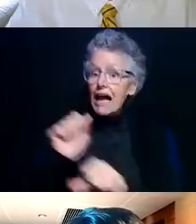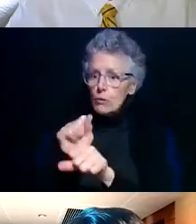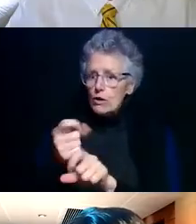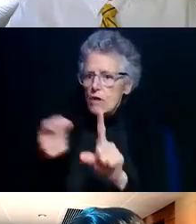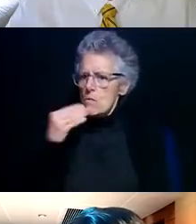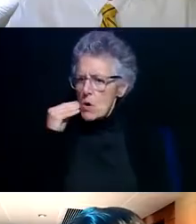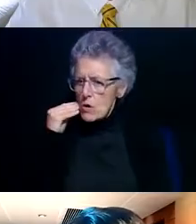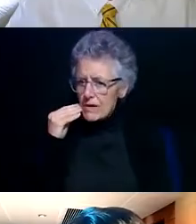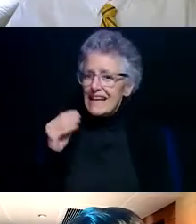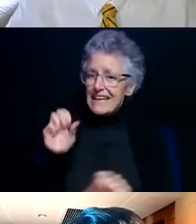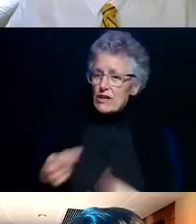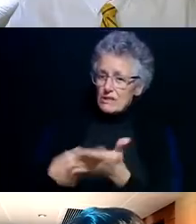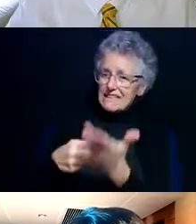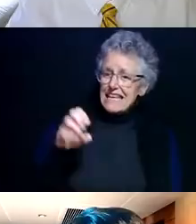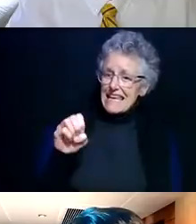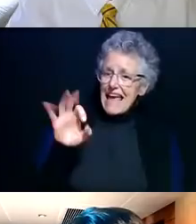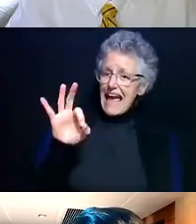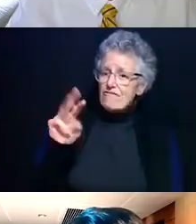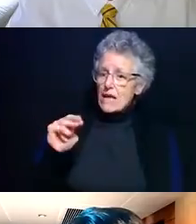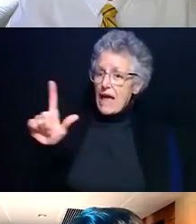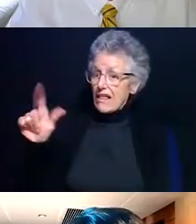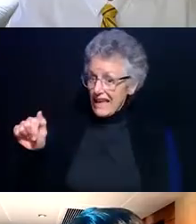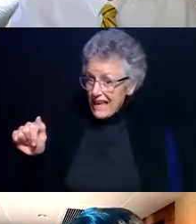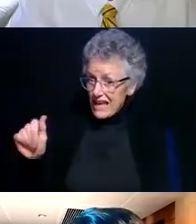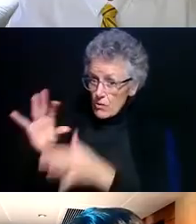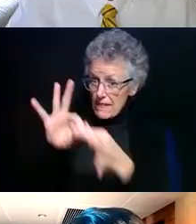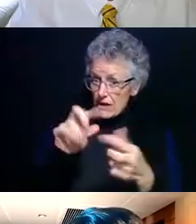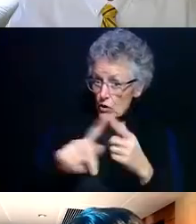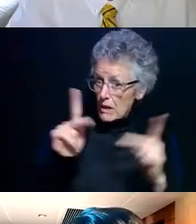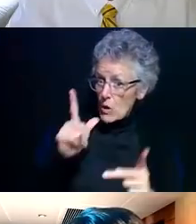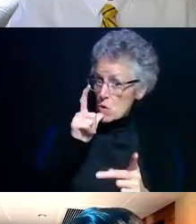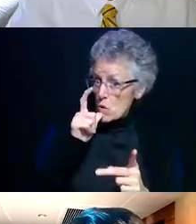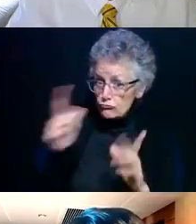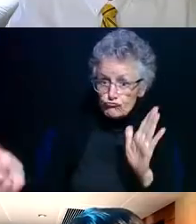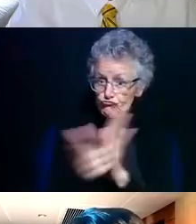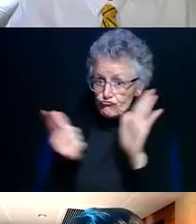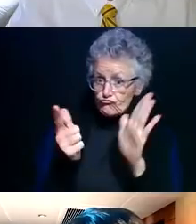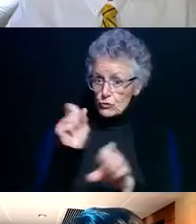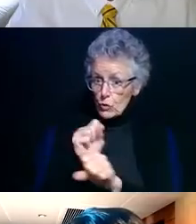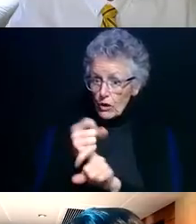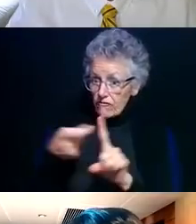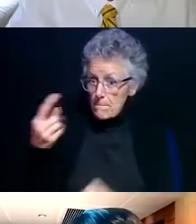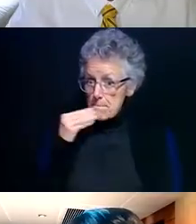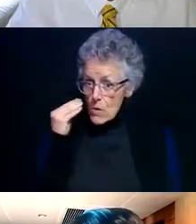address EFMLA again as far as it pertains to people not allowed to work from home?